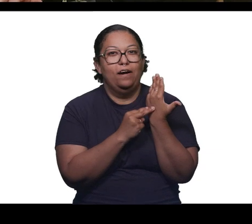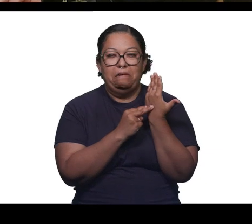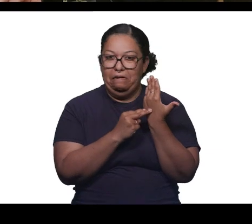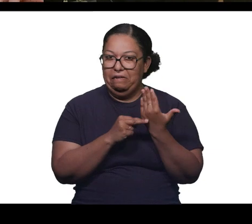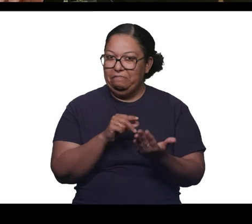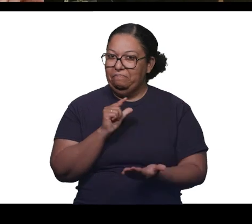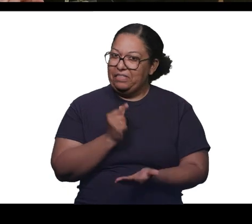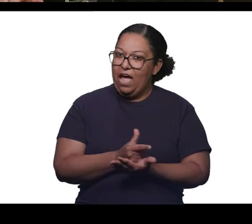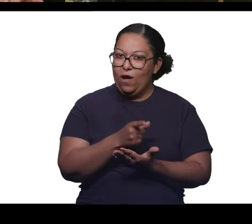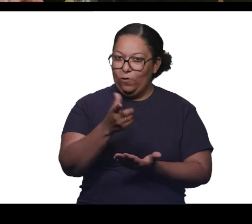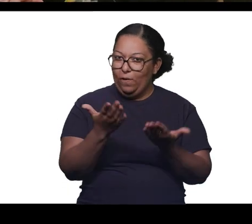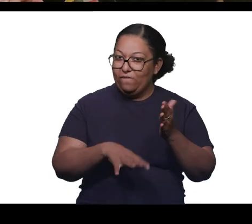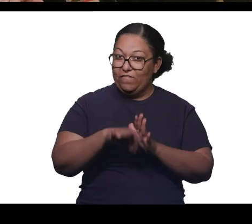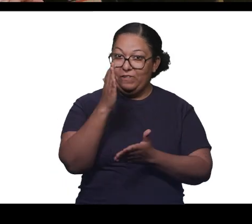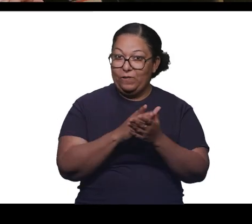were there.